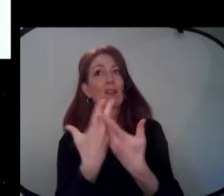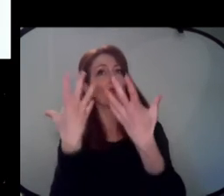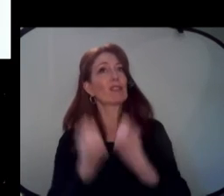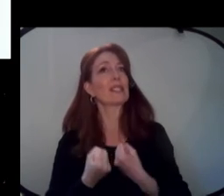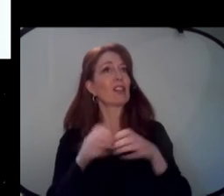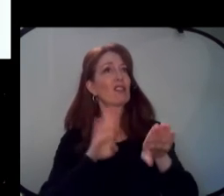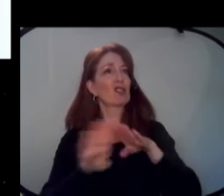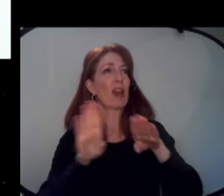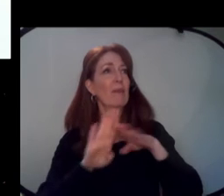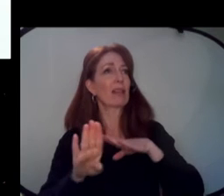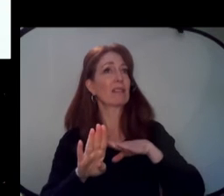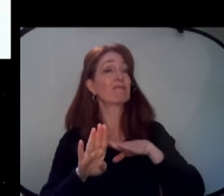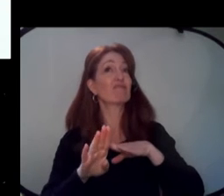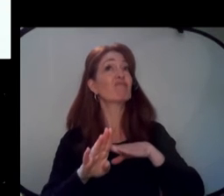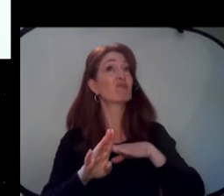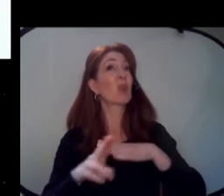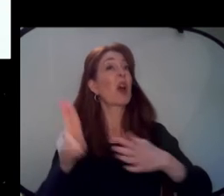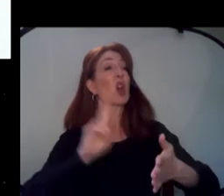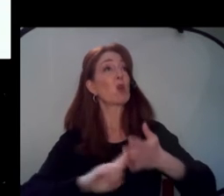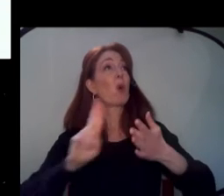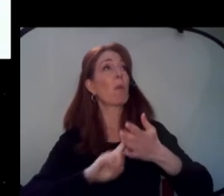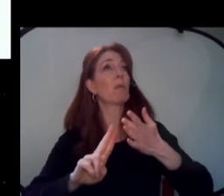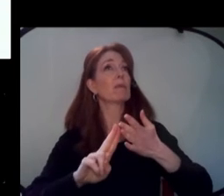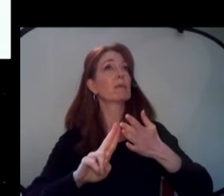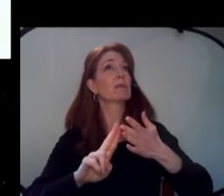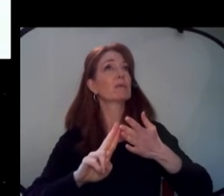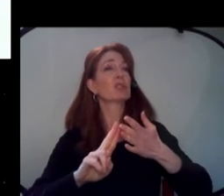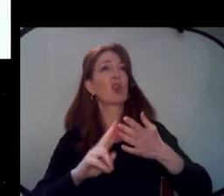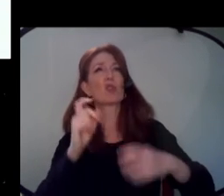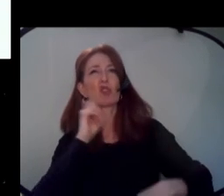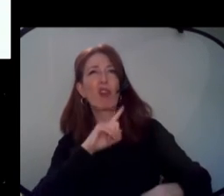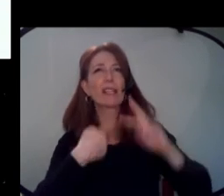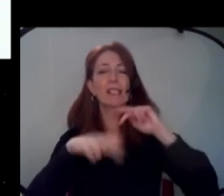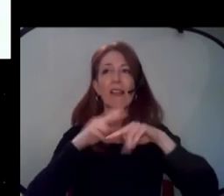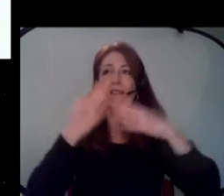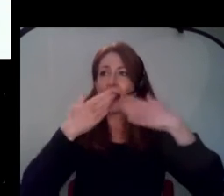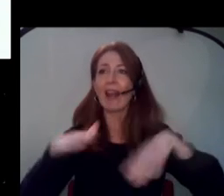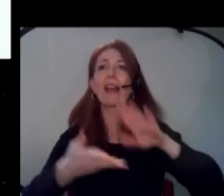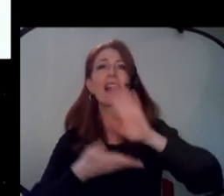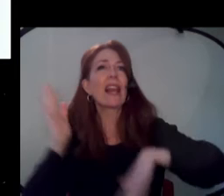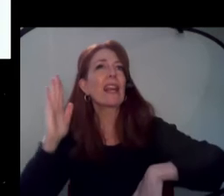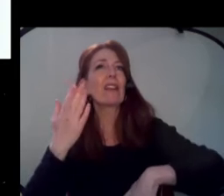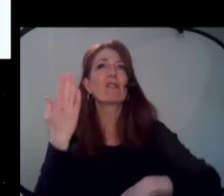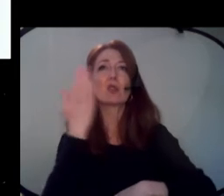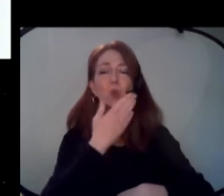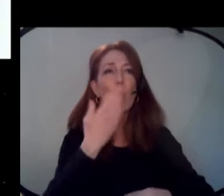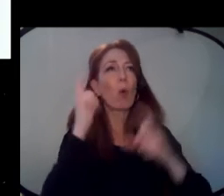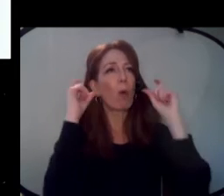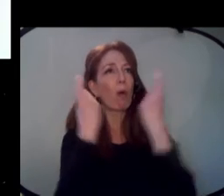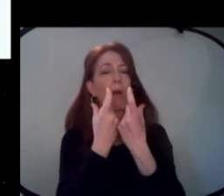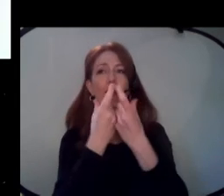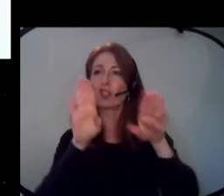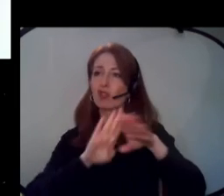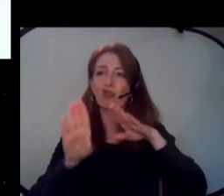relatively uncommon for women to go out of the household to train as an artist as men would do. So Artemisia comes in with some advantages, and